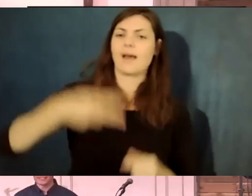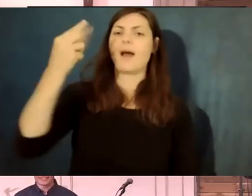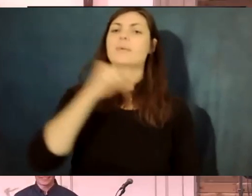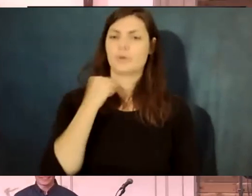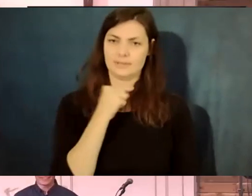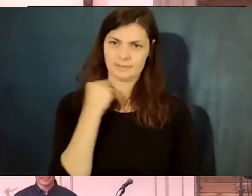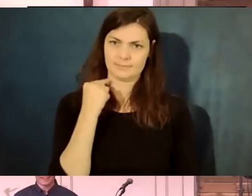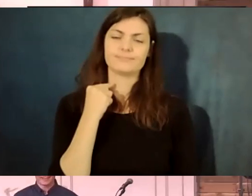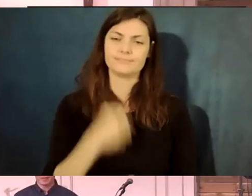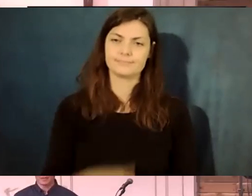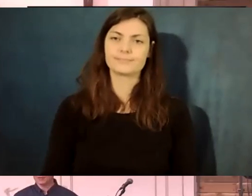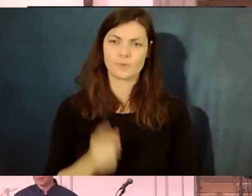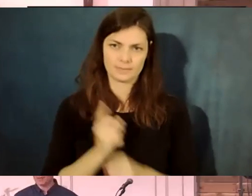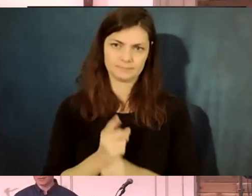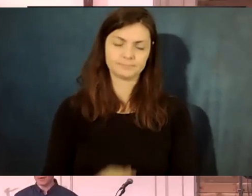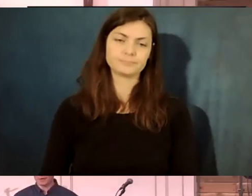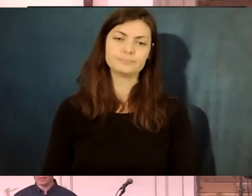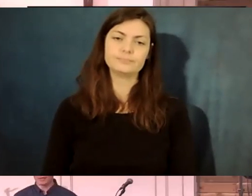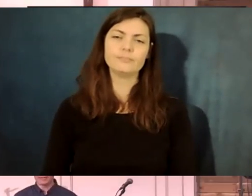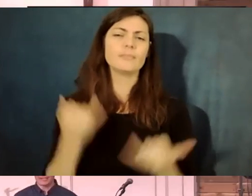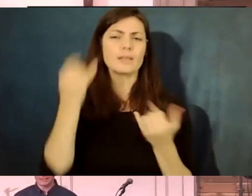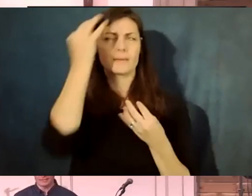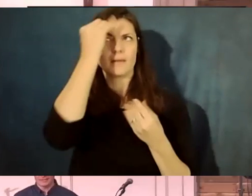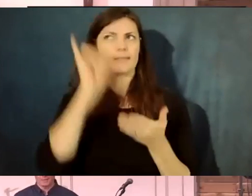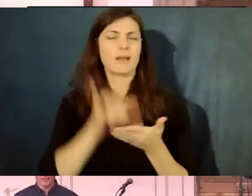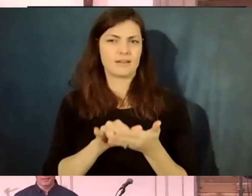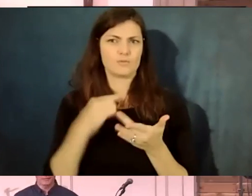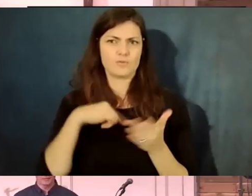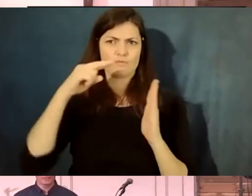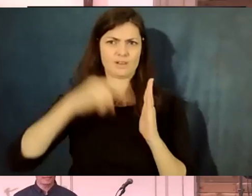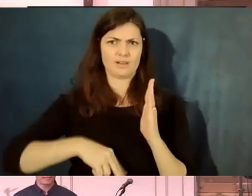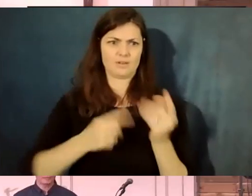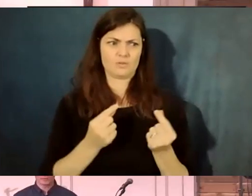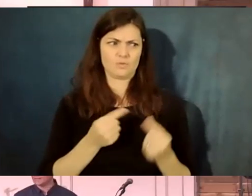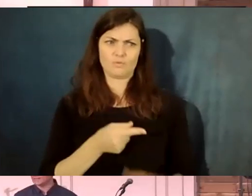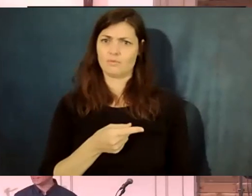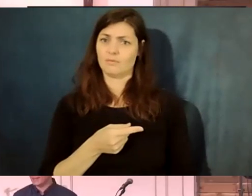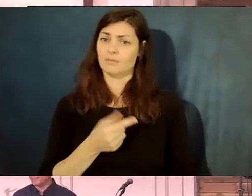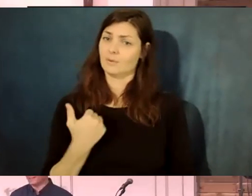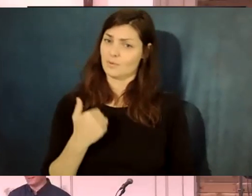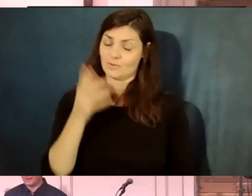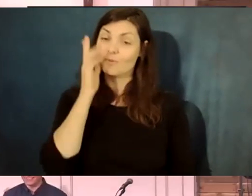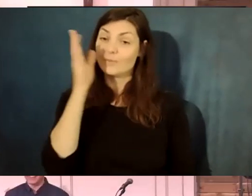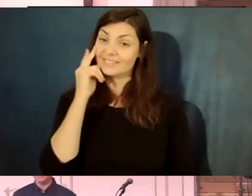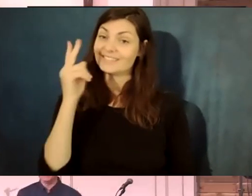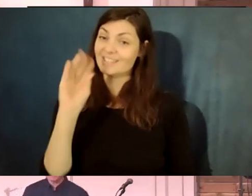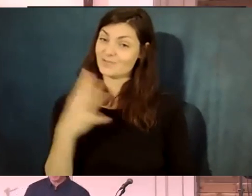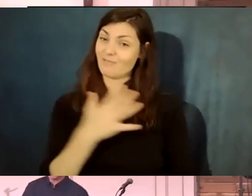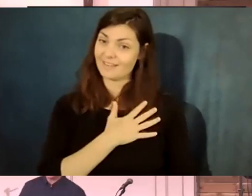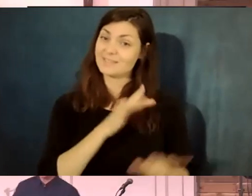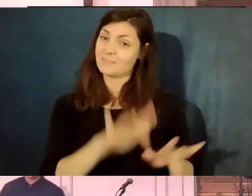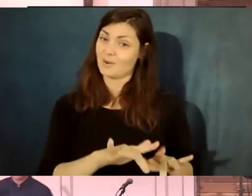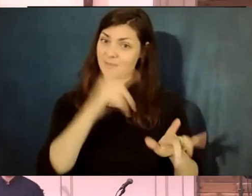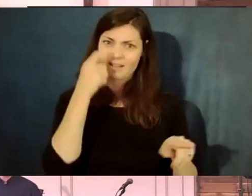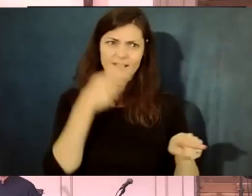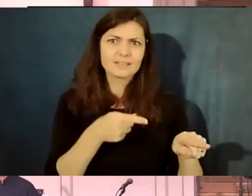priest. Now, I want you to think about that while we read what he did. Because you want to see grace and mercy. This is grace and mercy that this guy